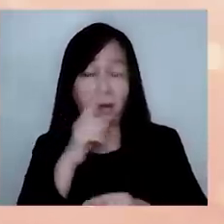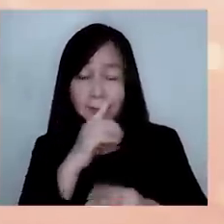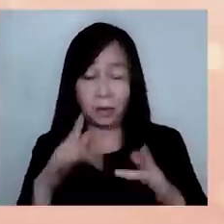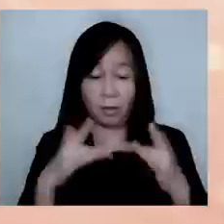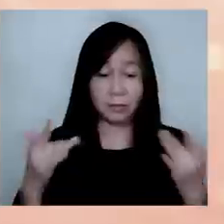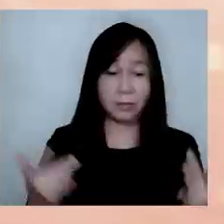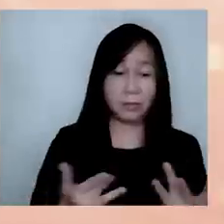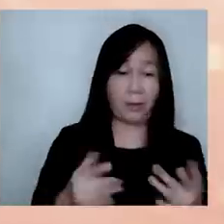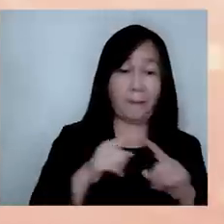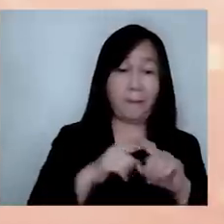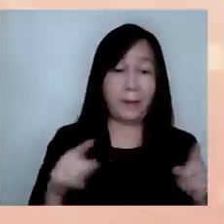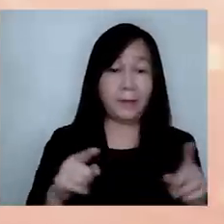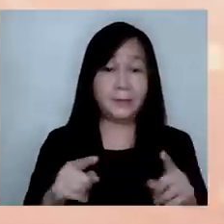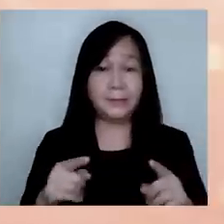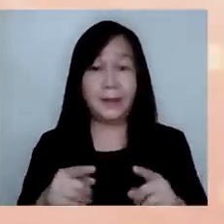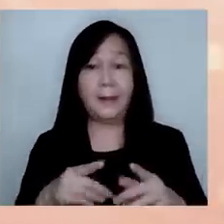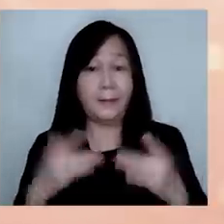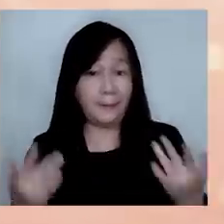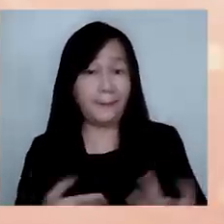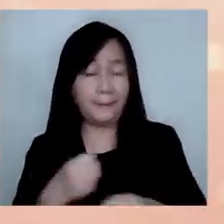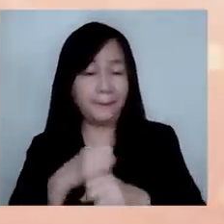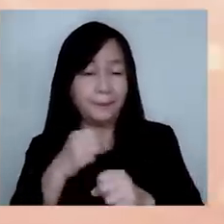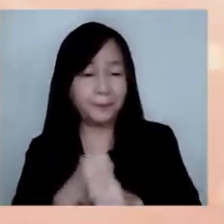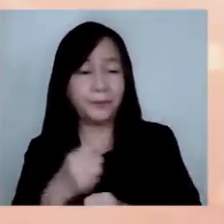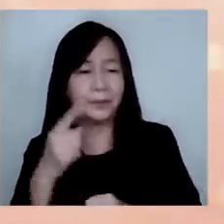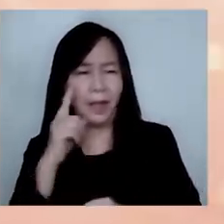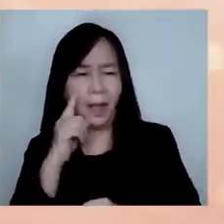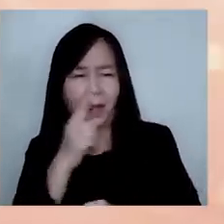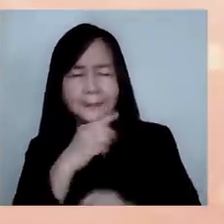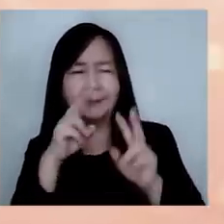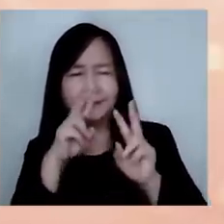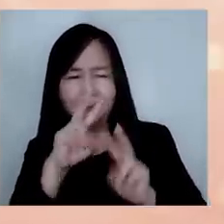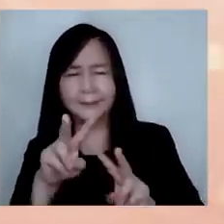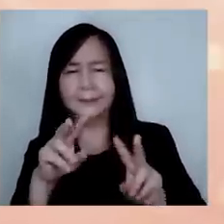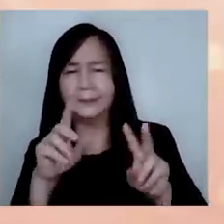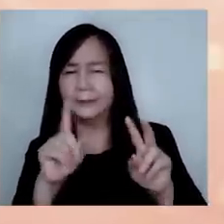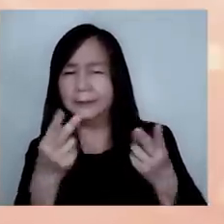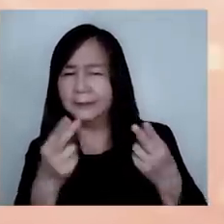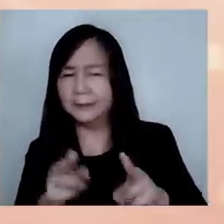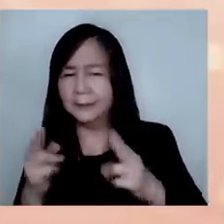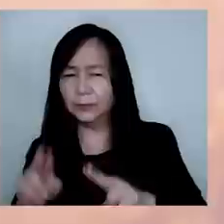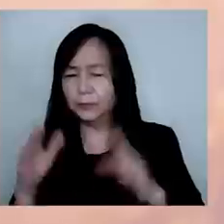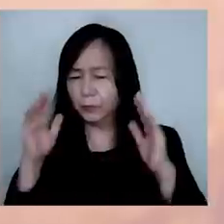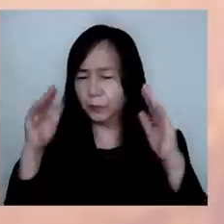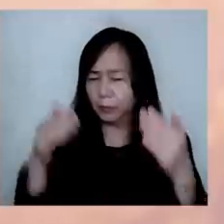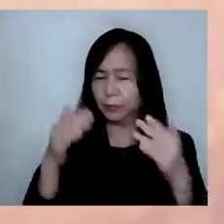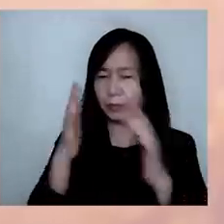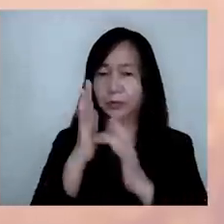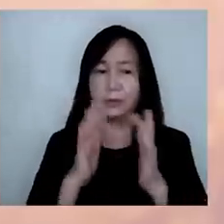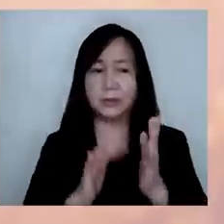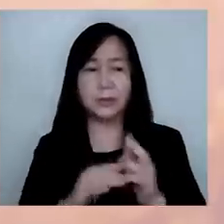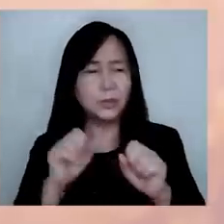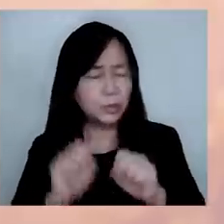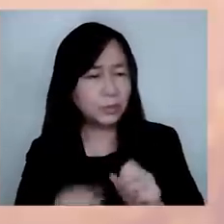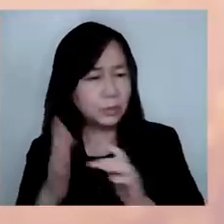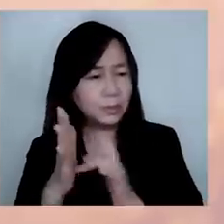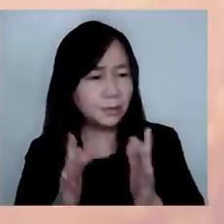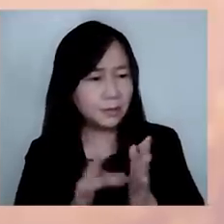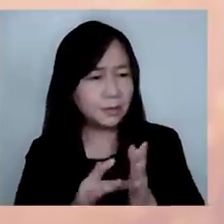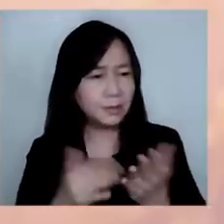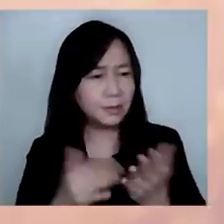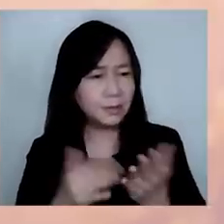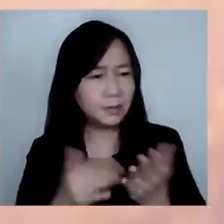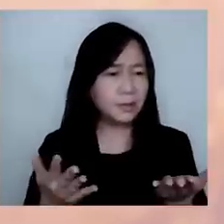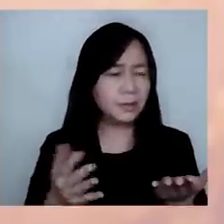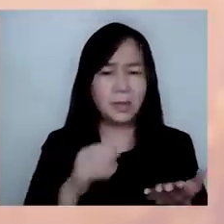making their eyes see the meaning of the events focused on Jesus so Jesus was not anymore the cause